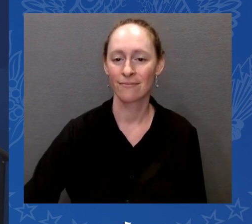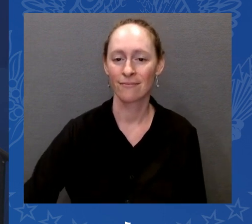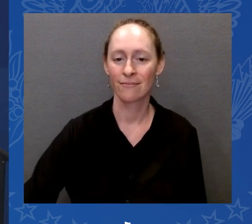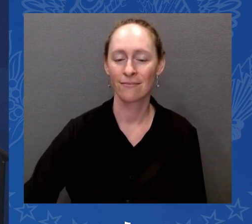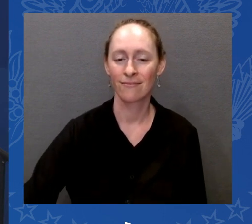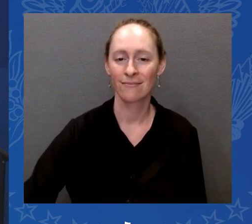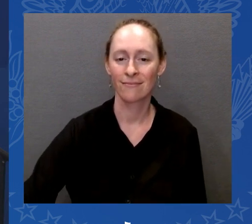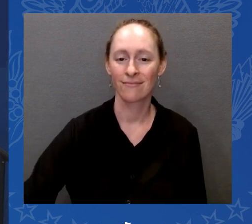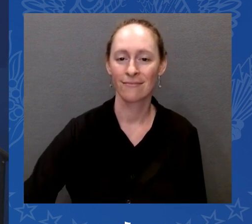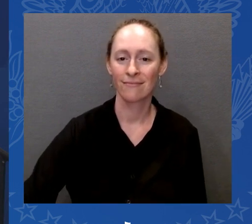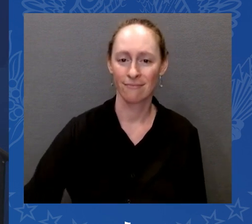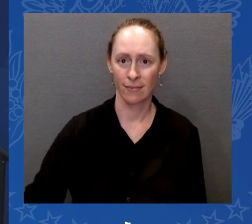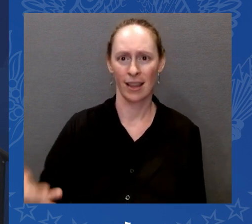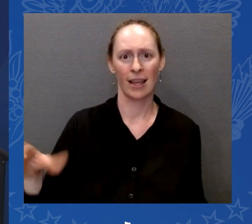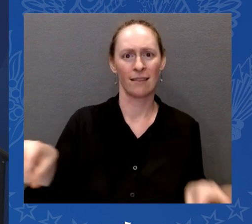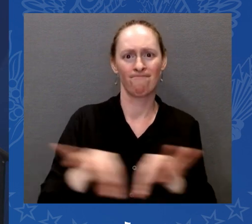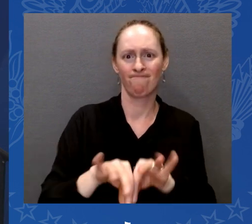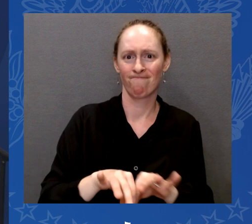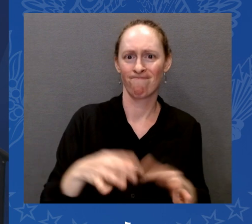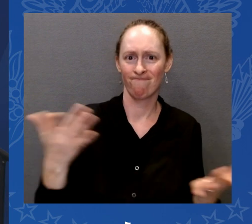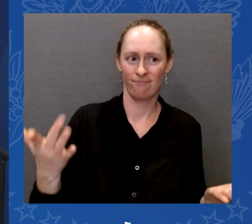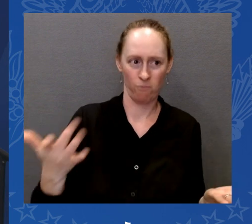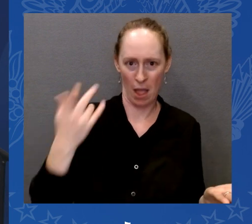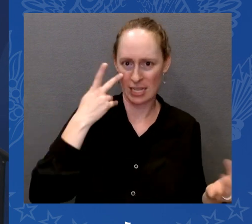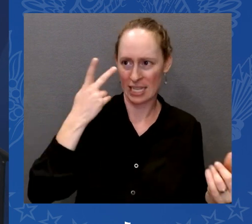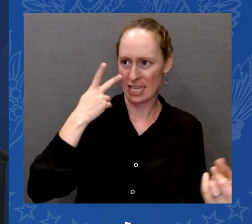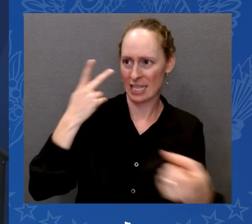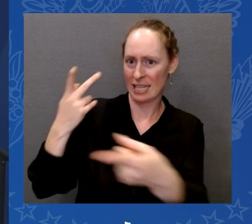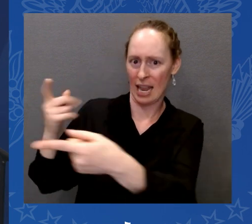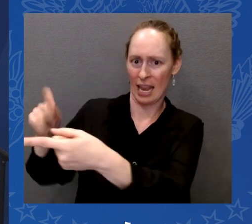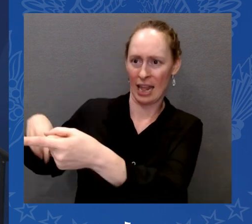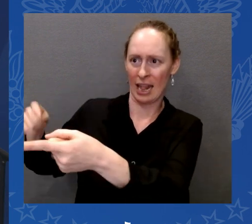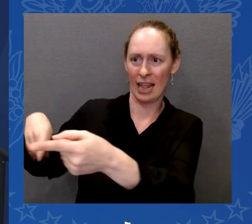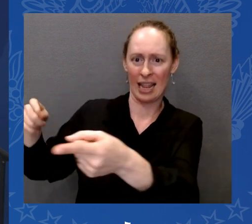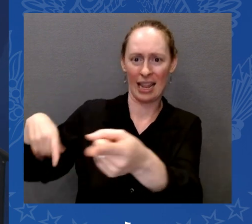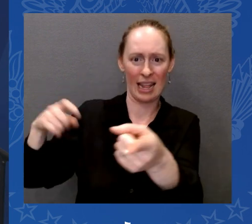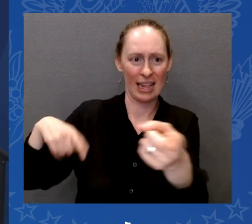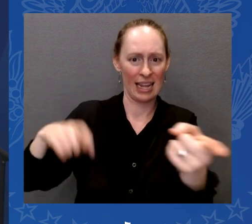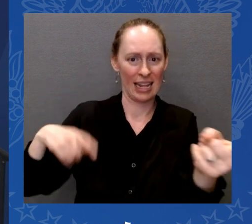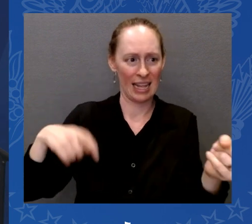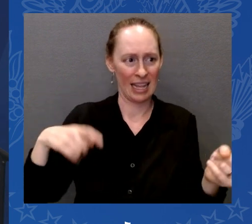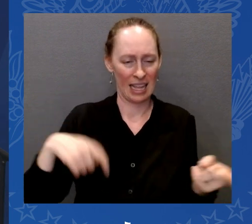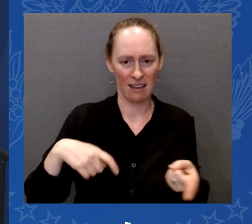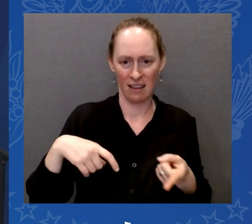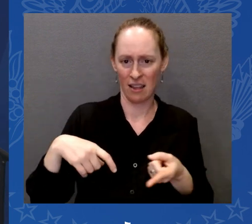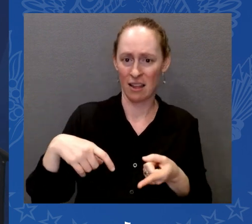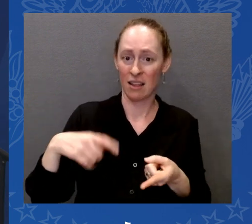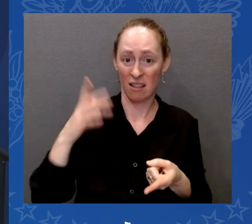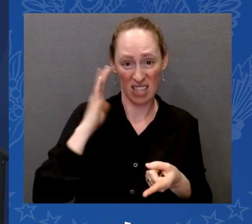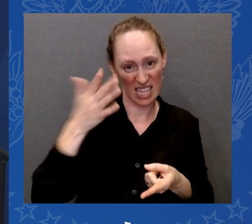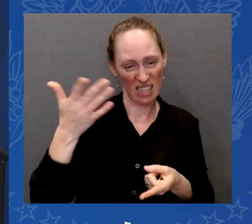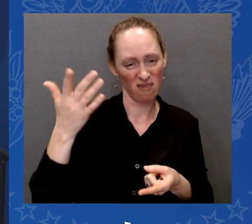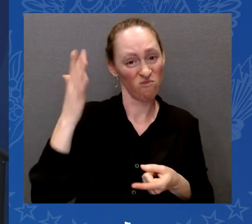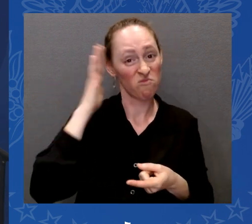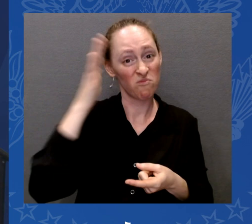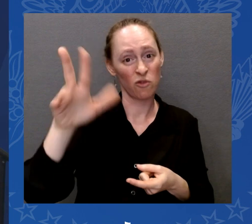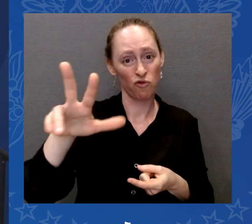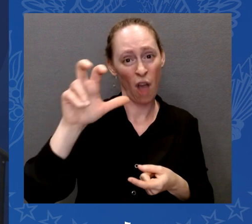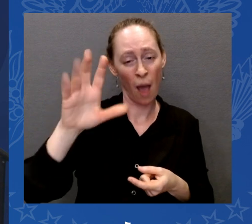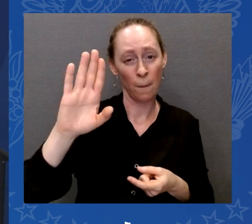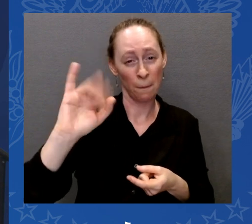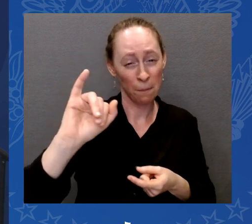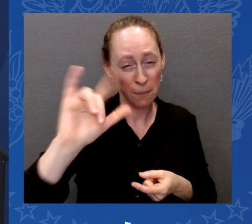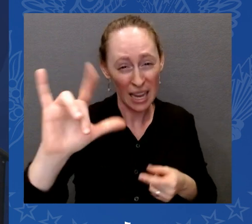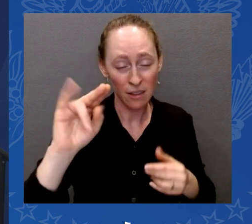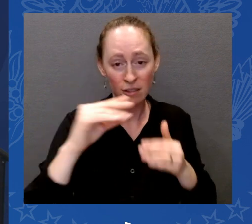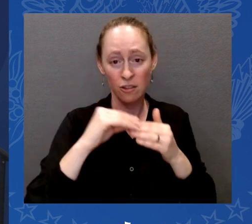is expected to grow to more than $300 billion by the end of this decade. So it is obvious, to